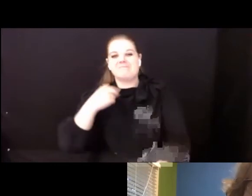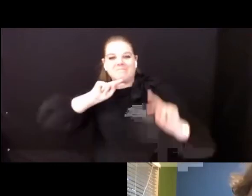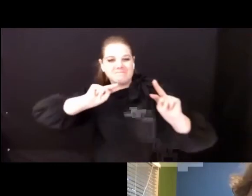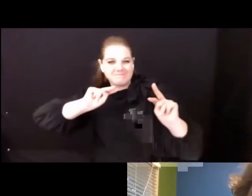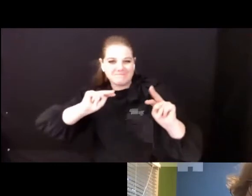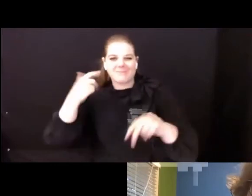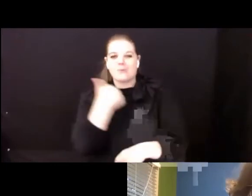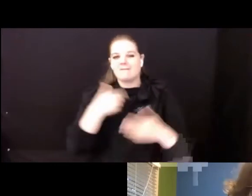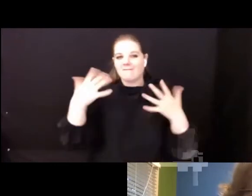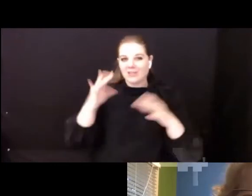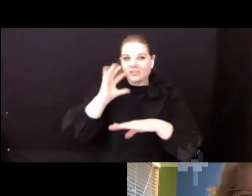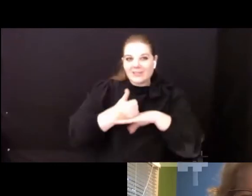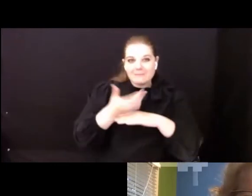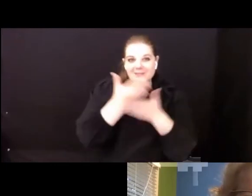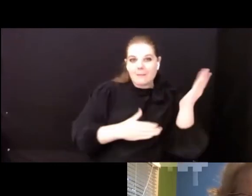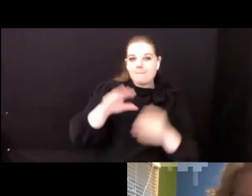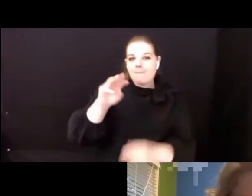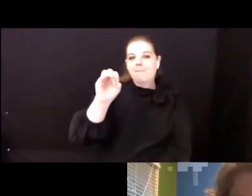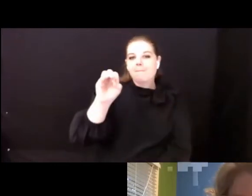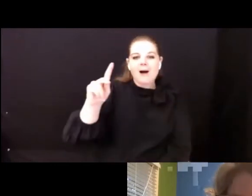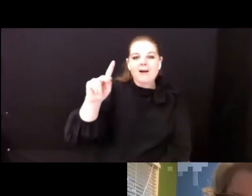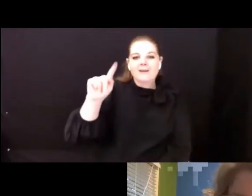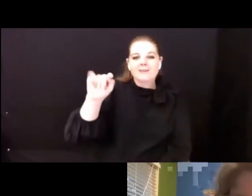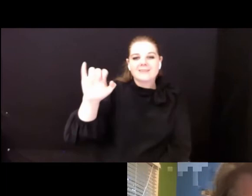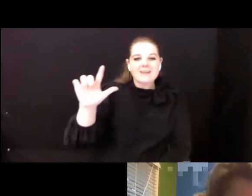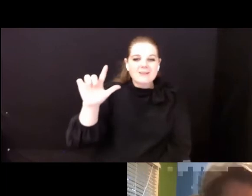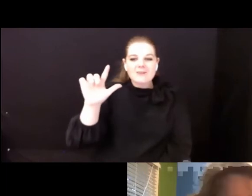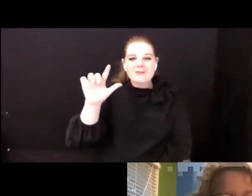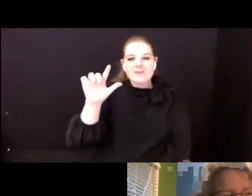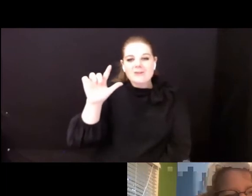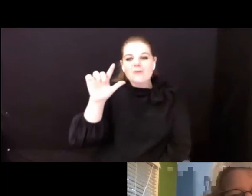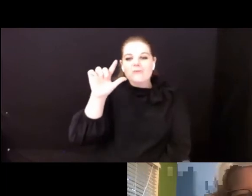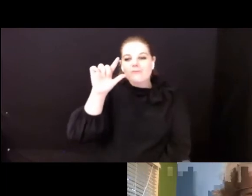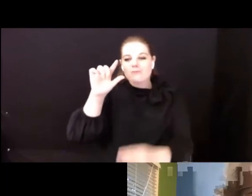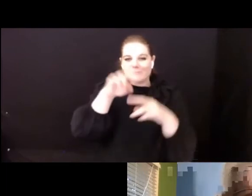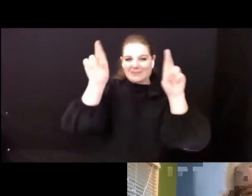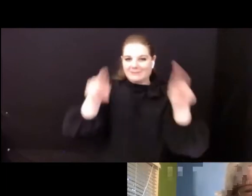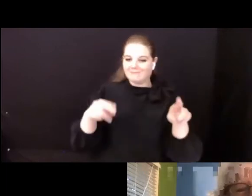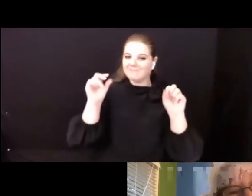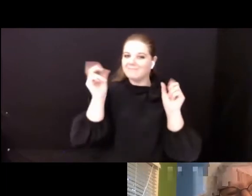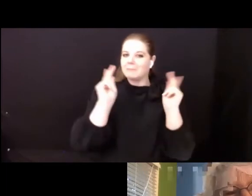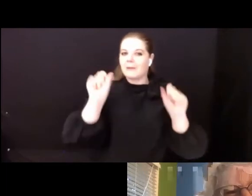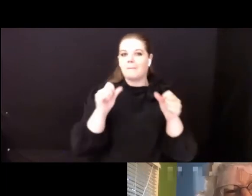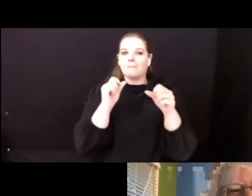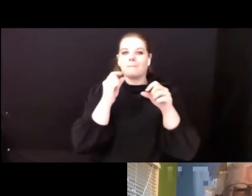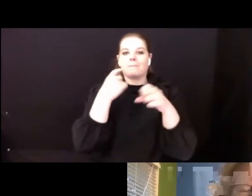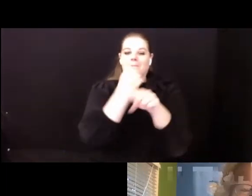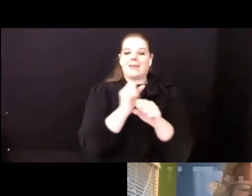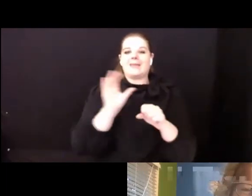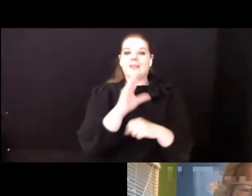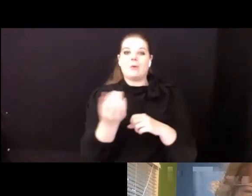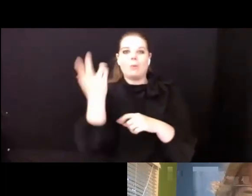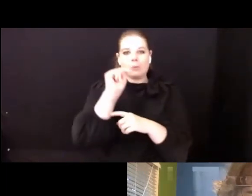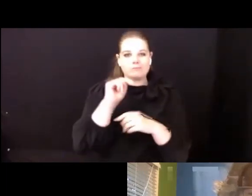some mocktail recipes on Facebook for our attendees. So I won't tell anyone if there's